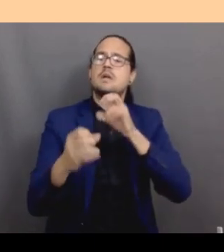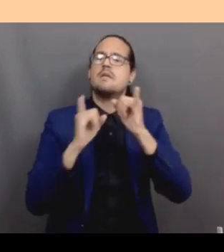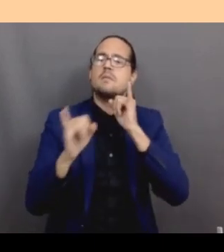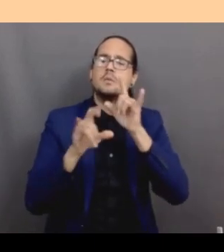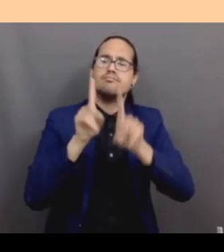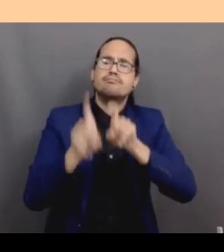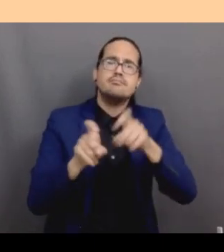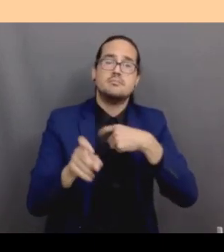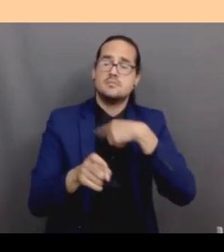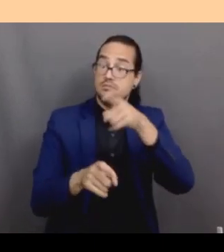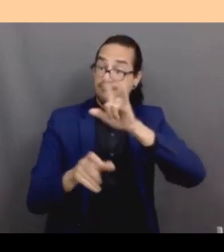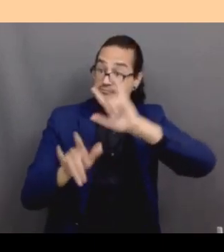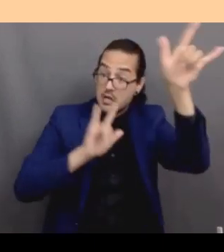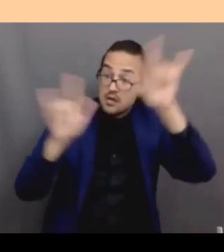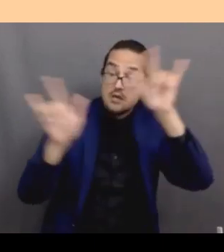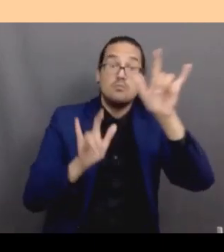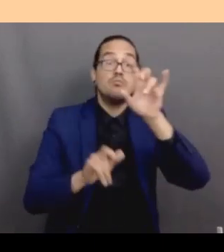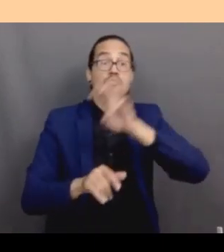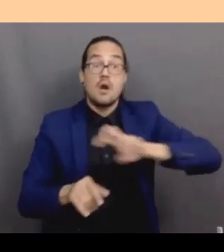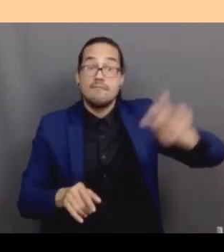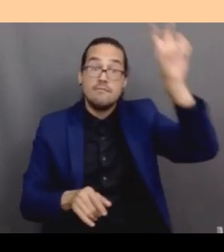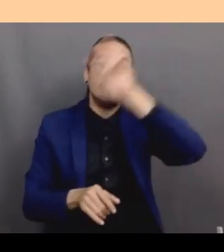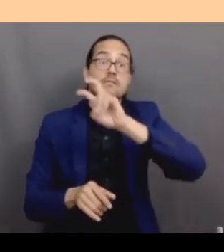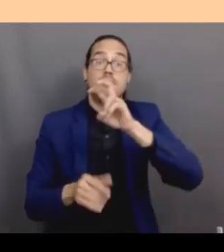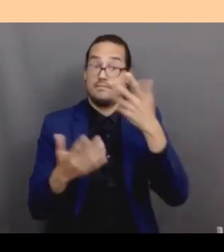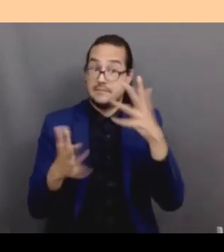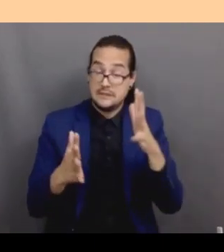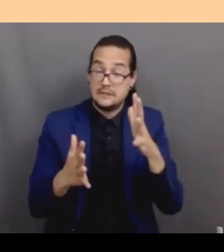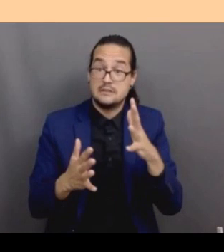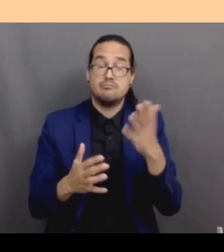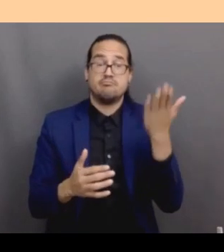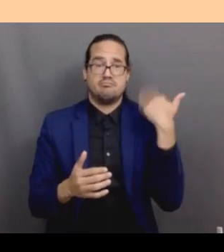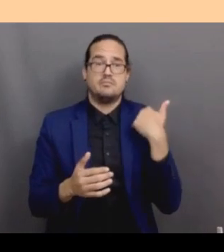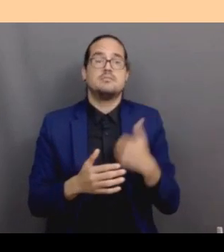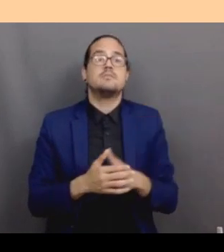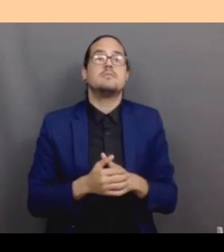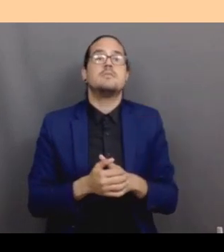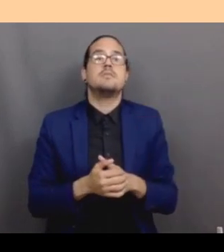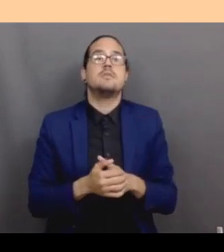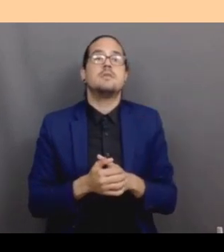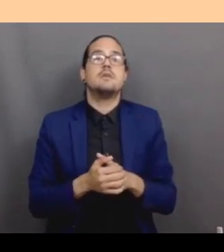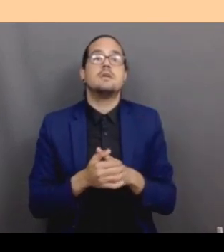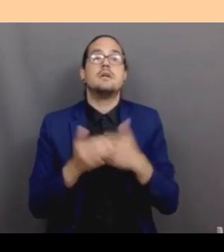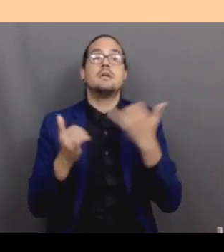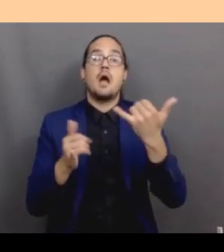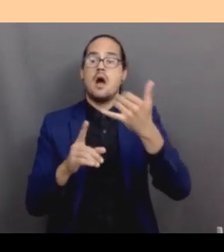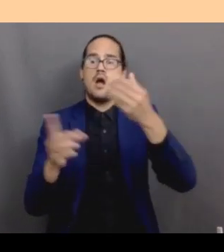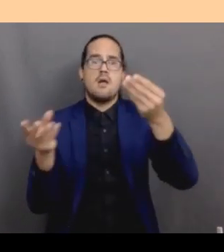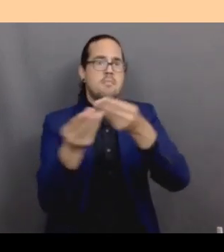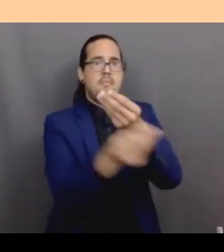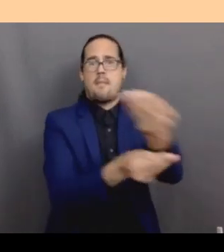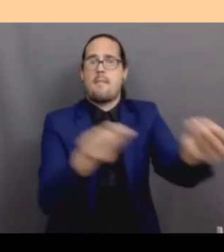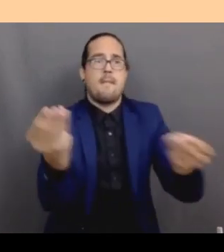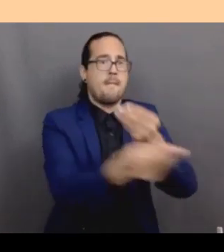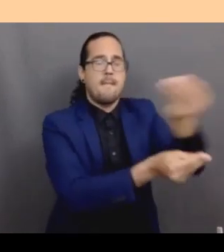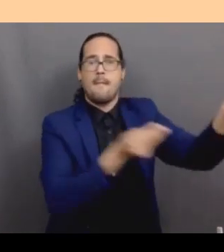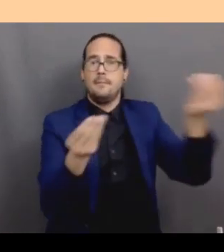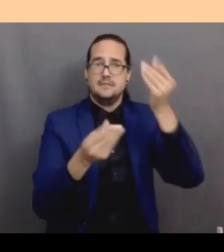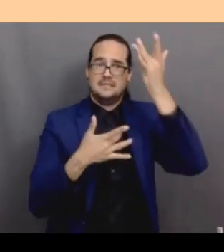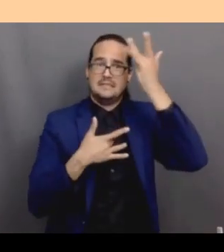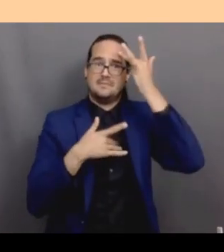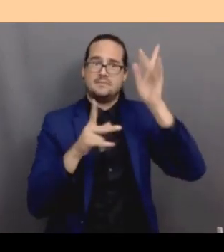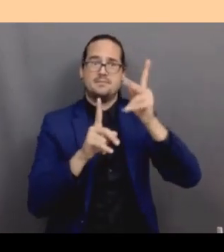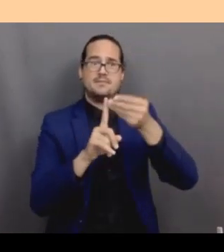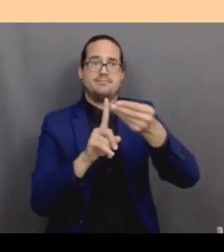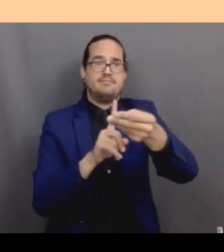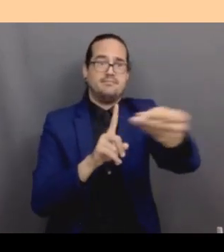it disproportionately affect our low-income communities of color, our contact investigations are more complex. The households are more